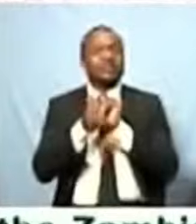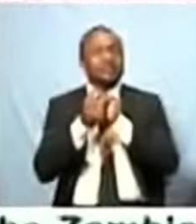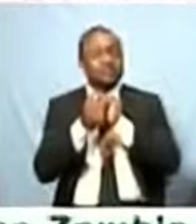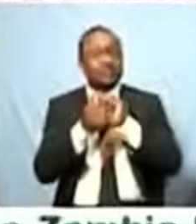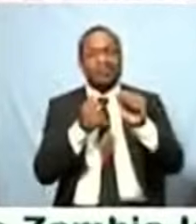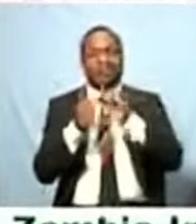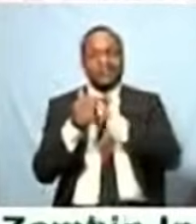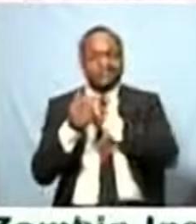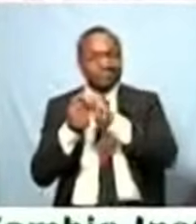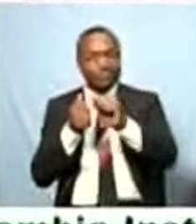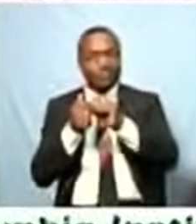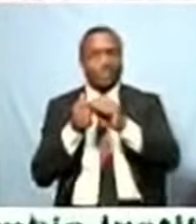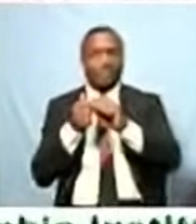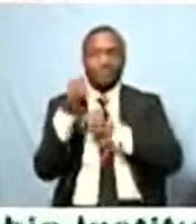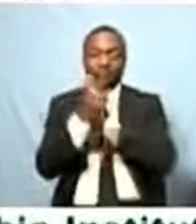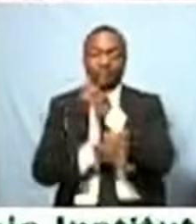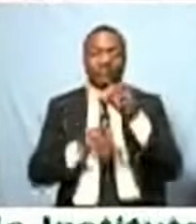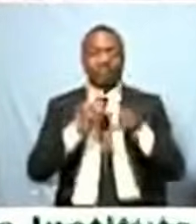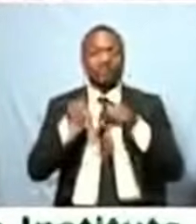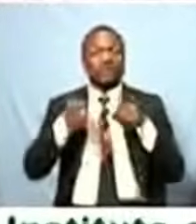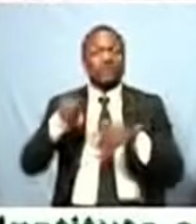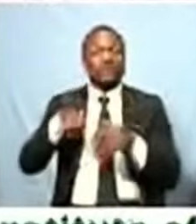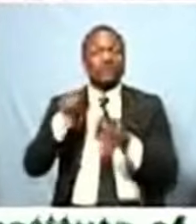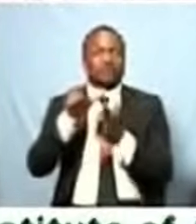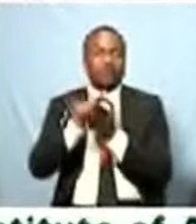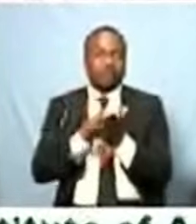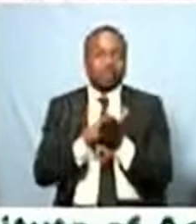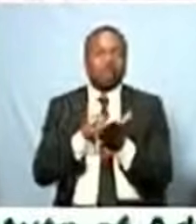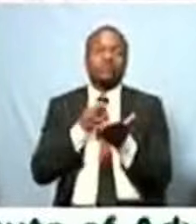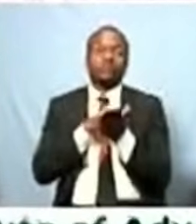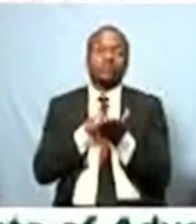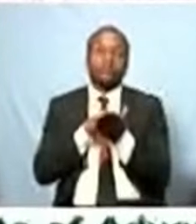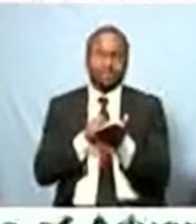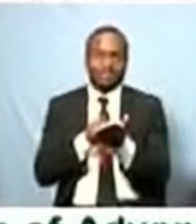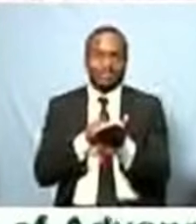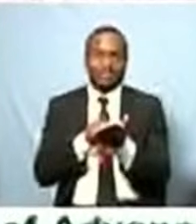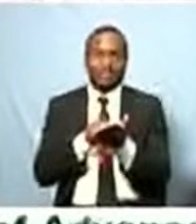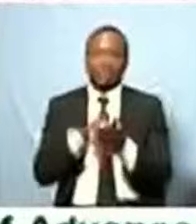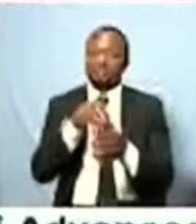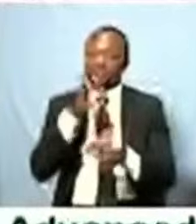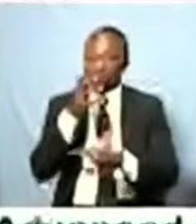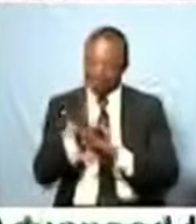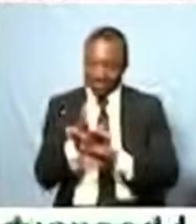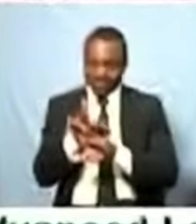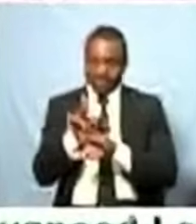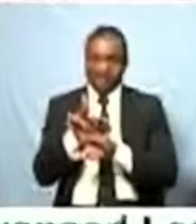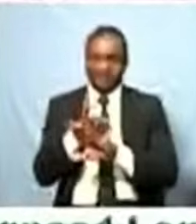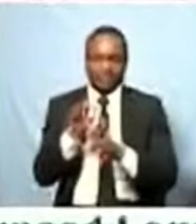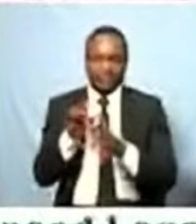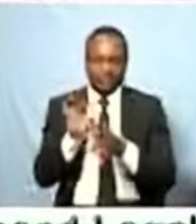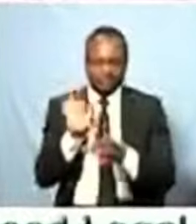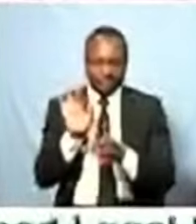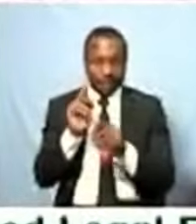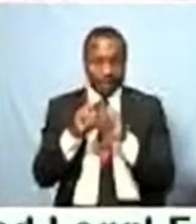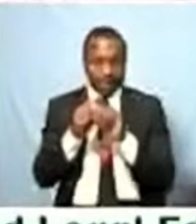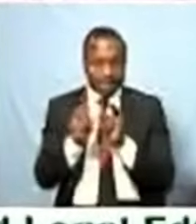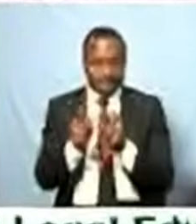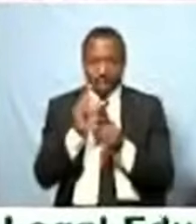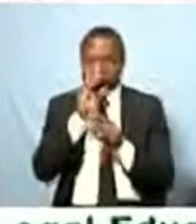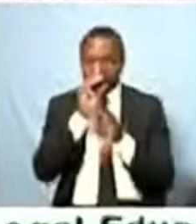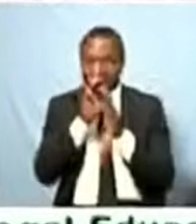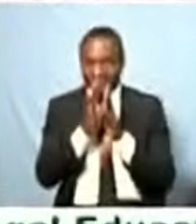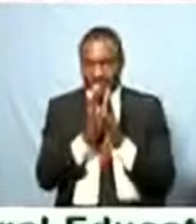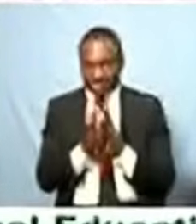country, where people still need legal representation. It is very hard to find. But, Madam